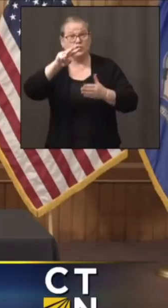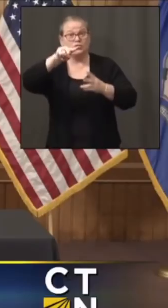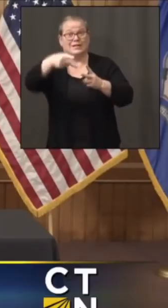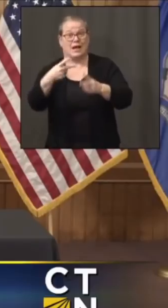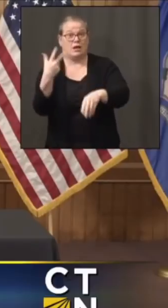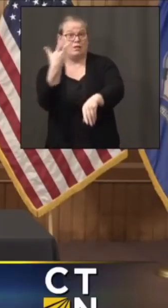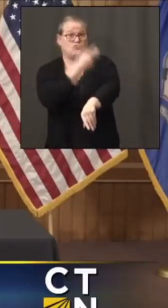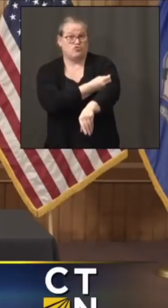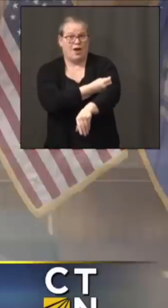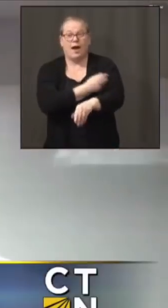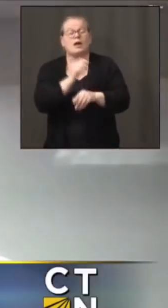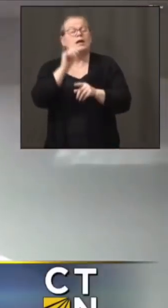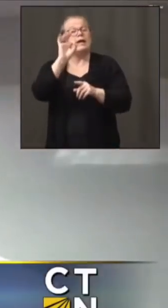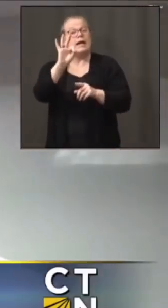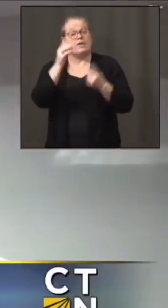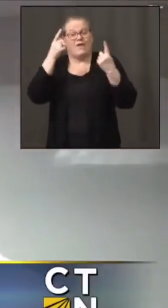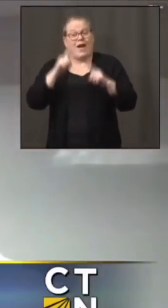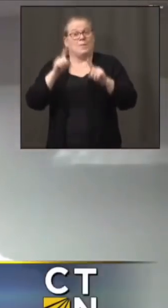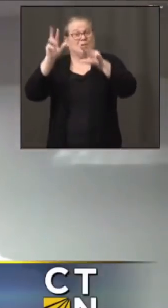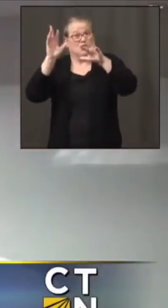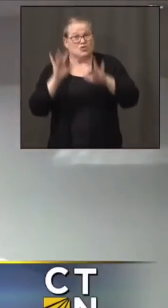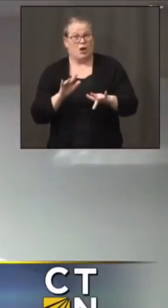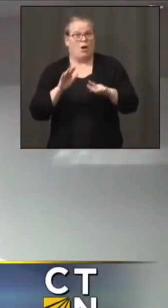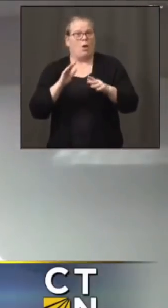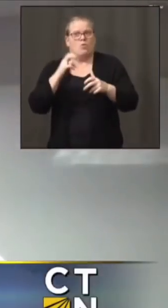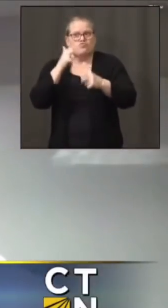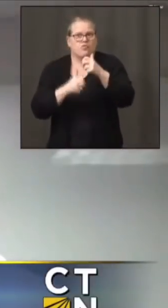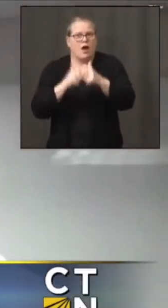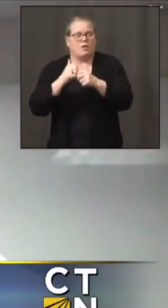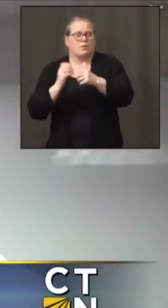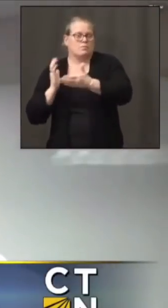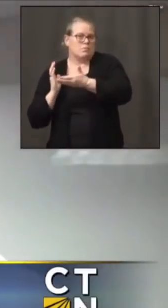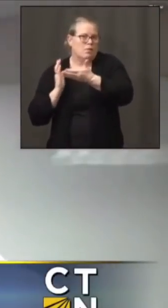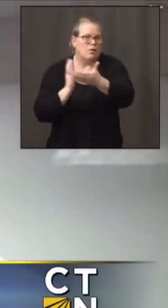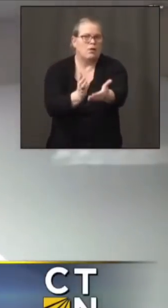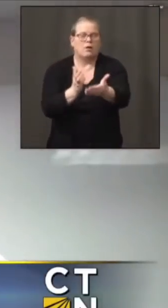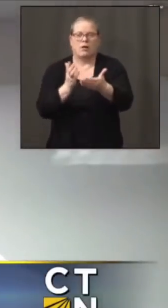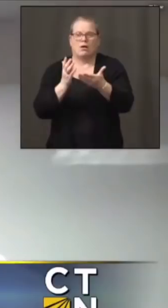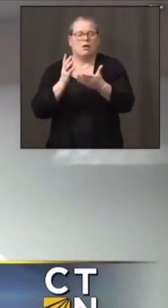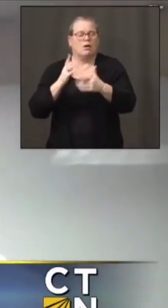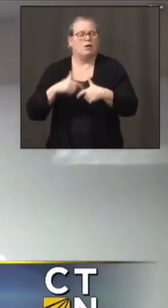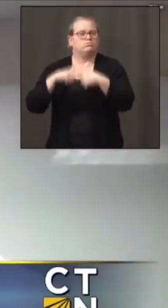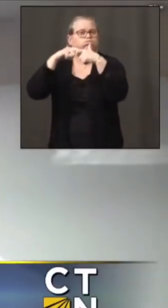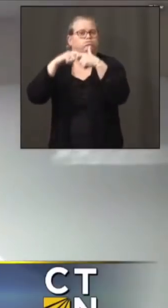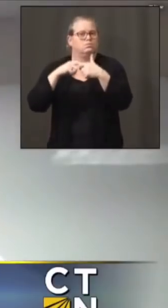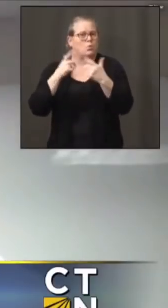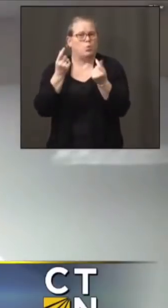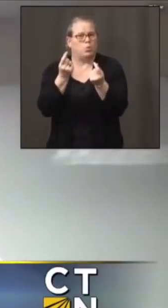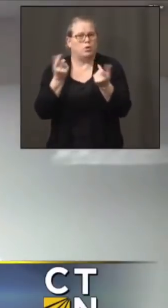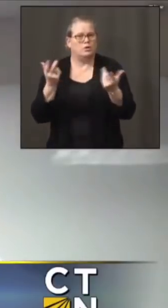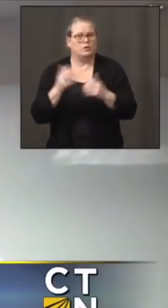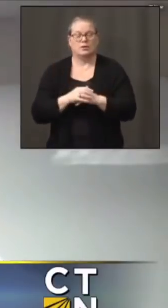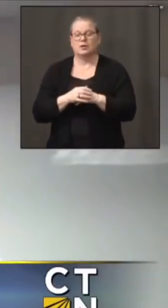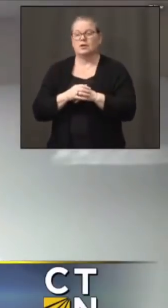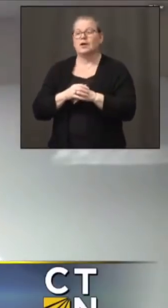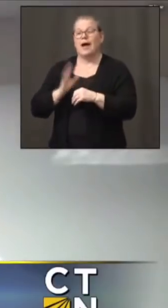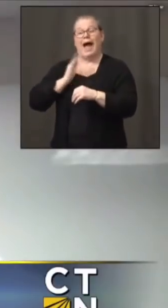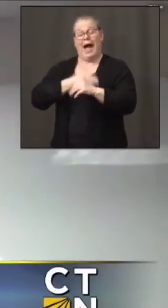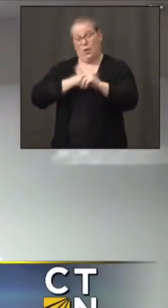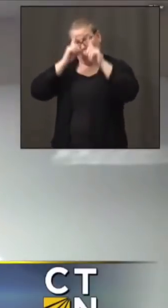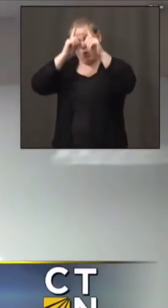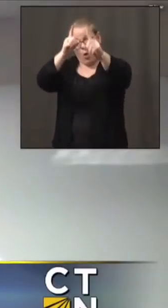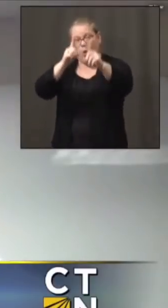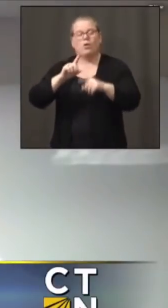So 21 days that's the number that we're going for. So we're absolutely going to be administering the 21 days in the second dose.